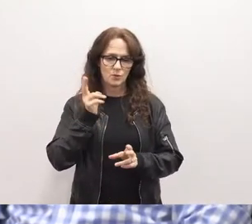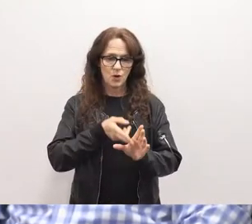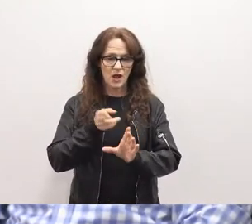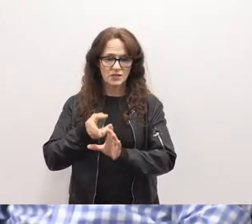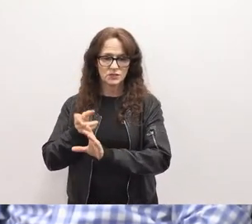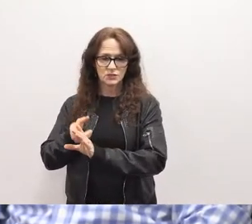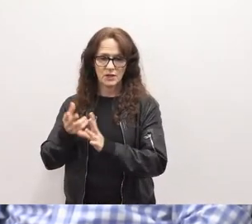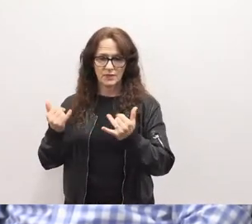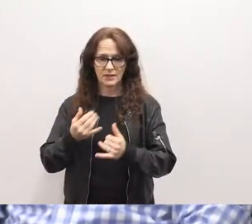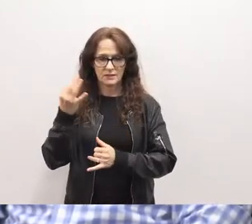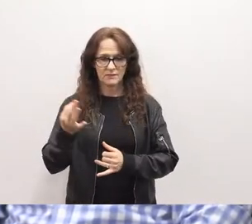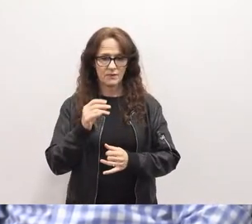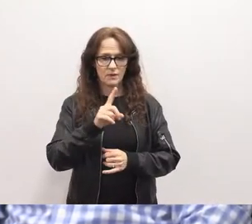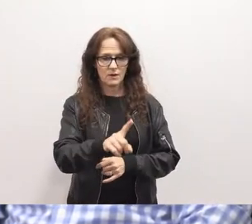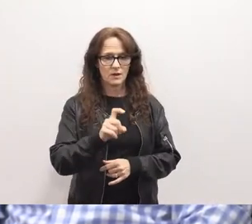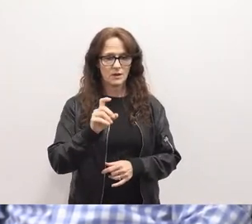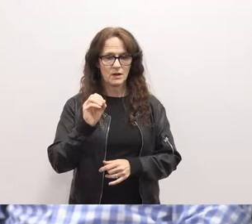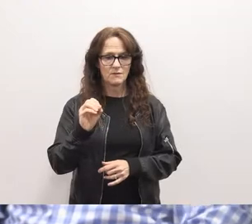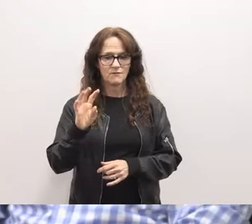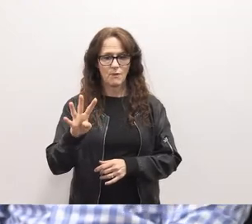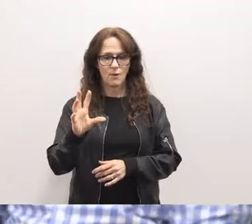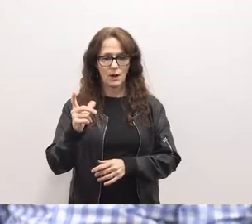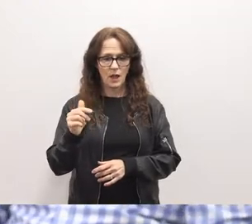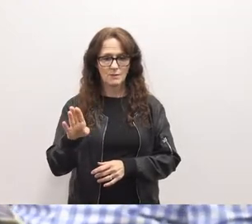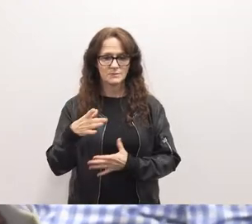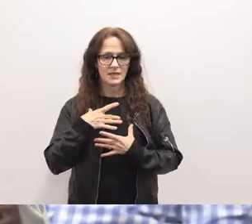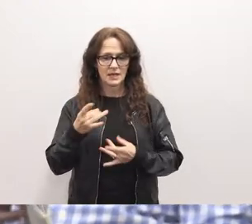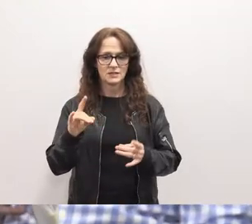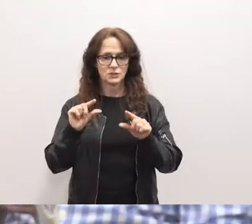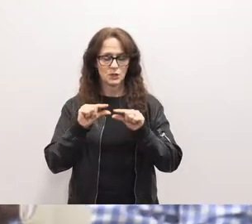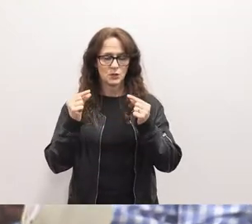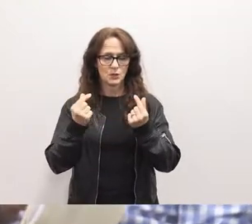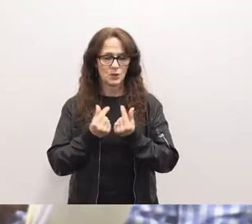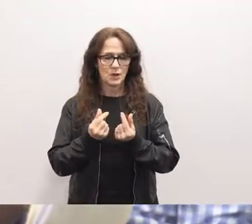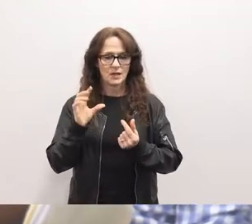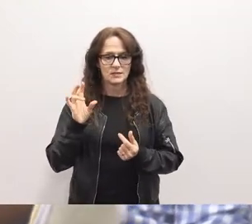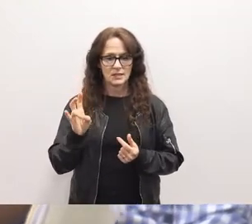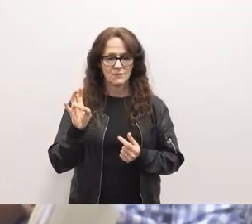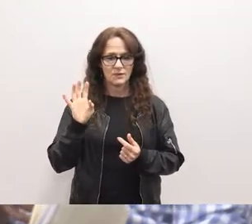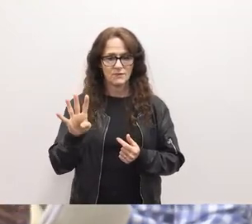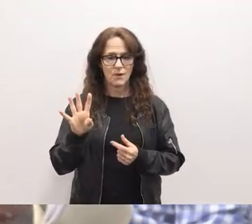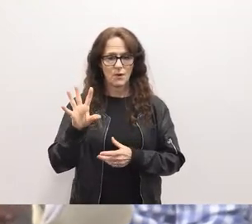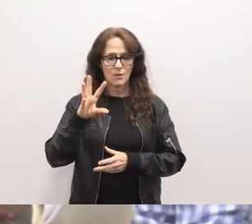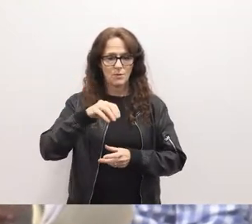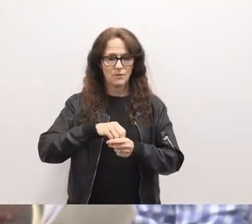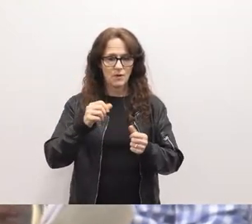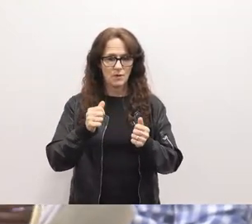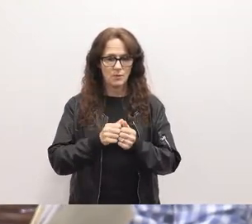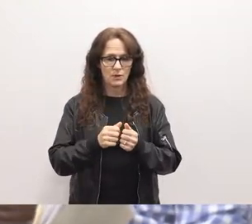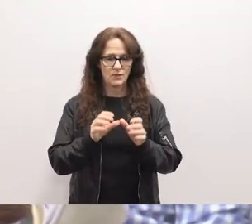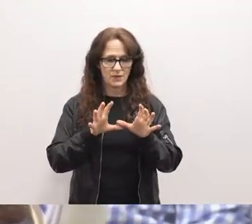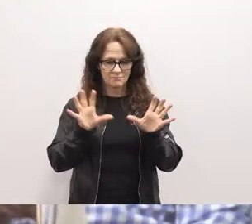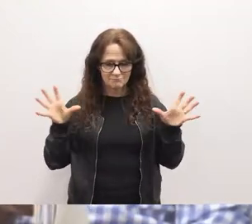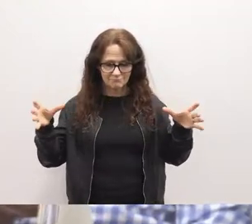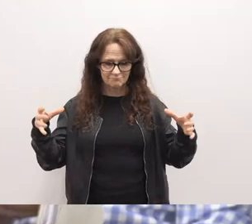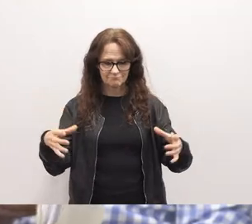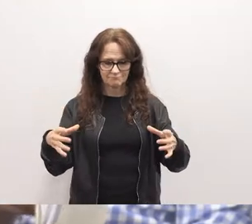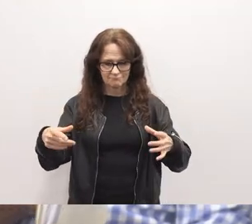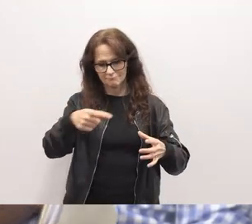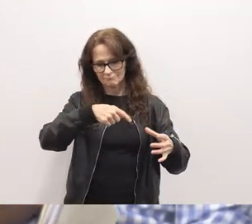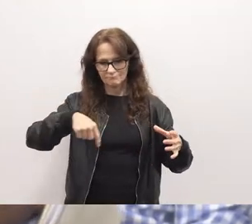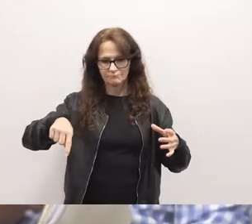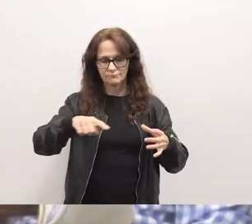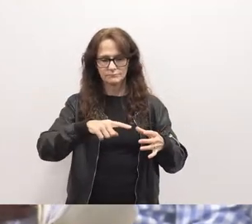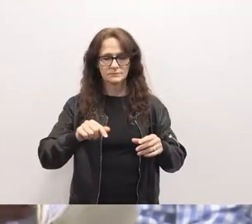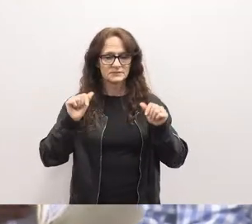have a total of 104 clubs and interest groups, but 74 of them will be participating in the quad. The clubs